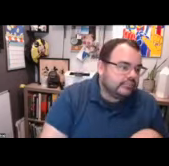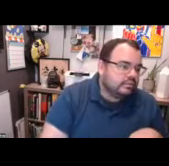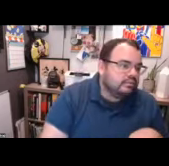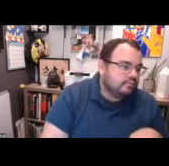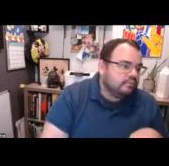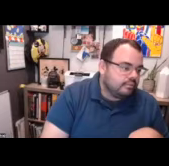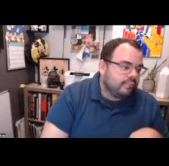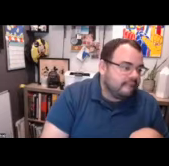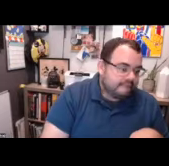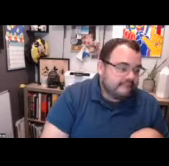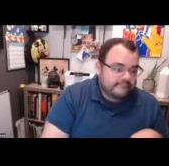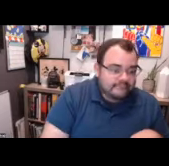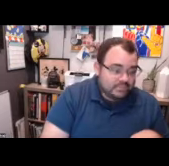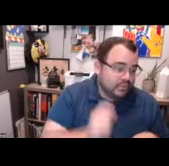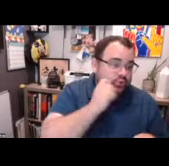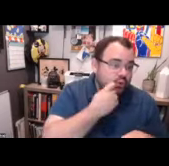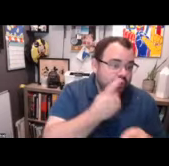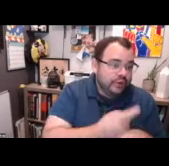have.